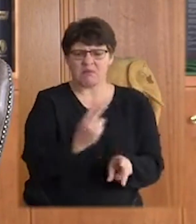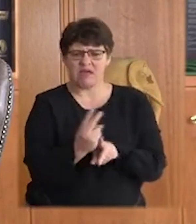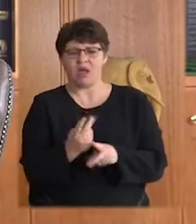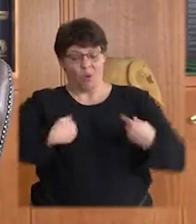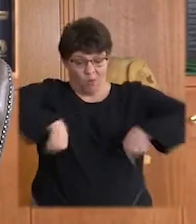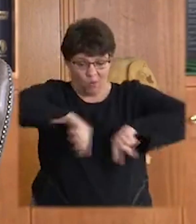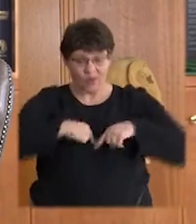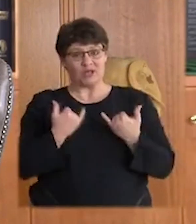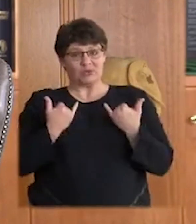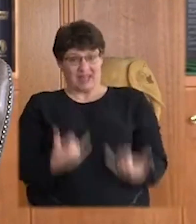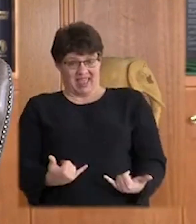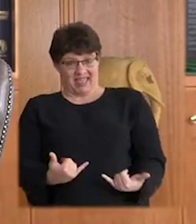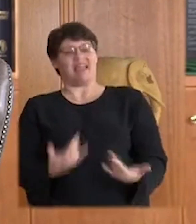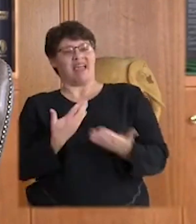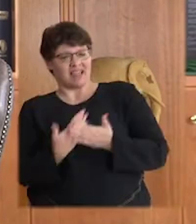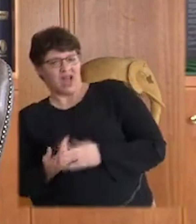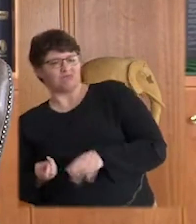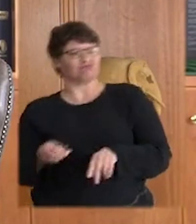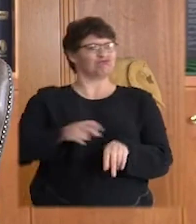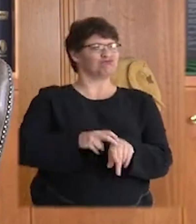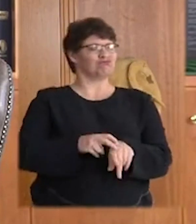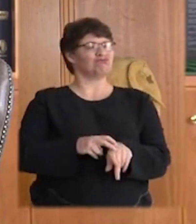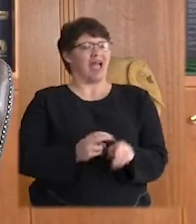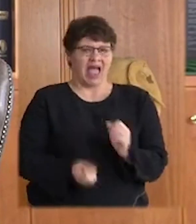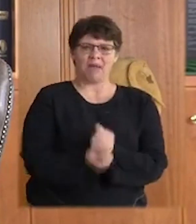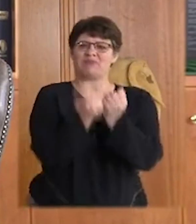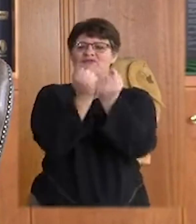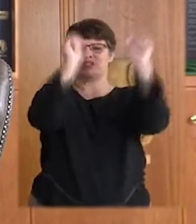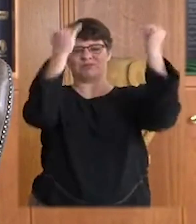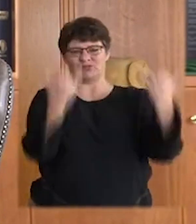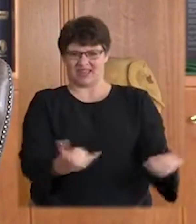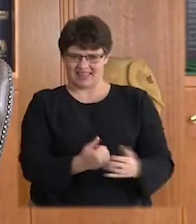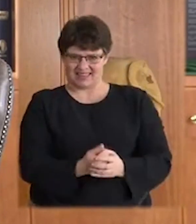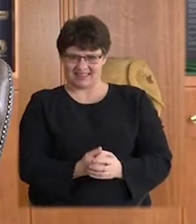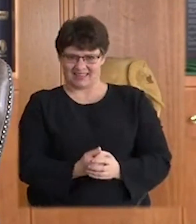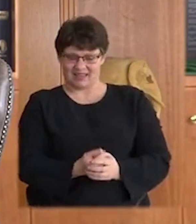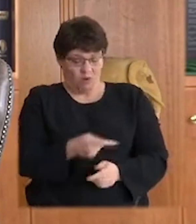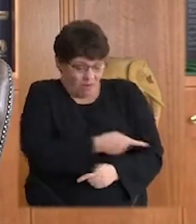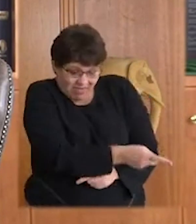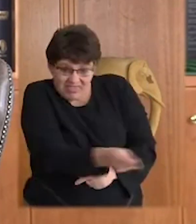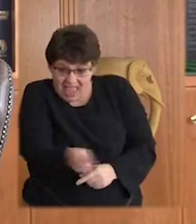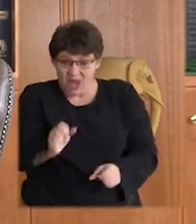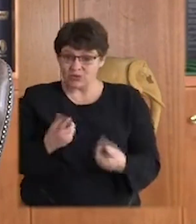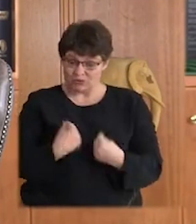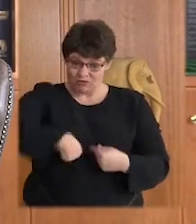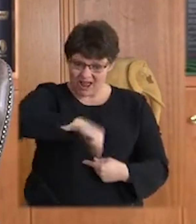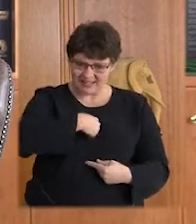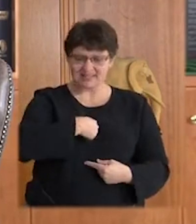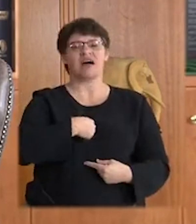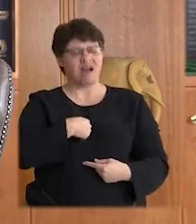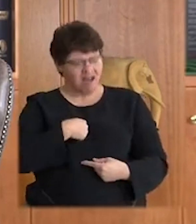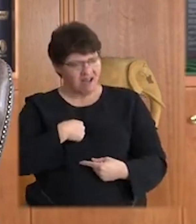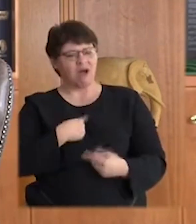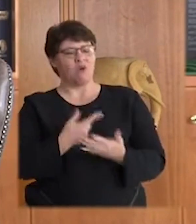today. We honor their memory and the contribution of the many